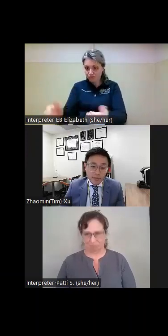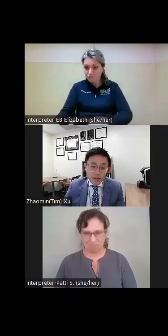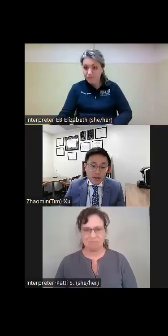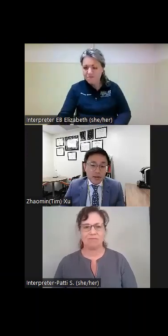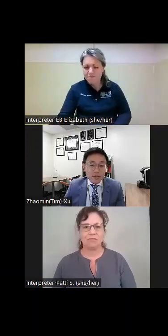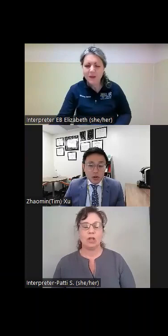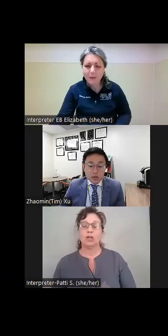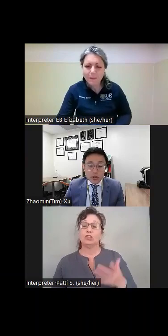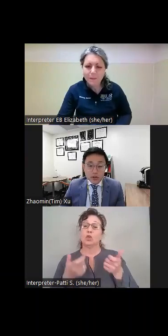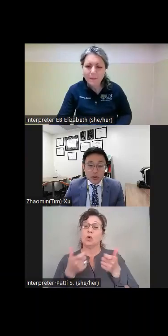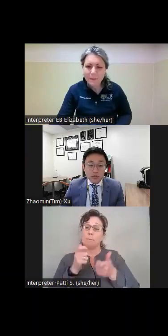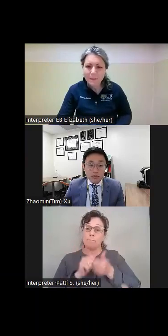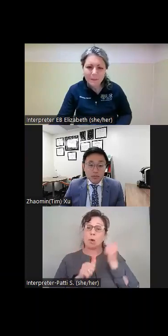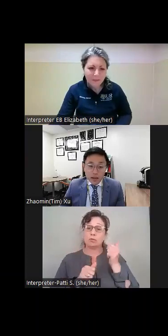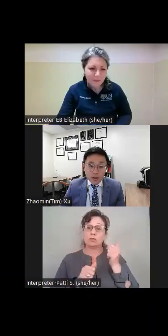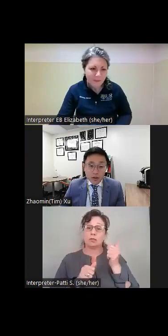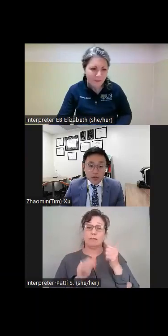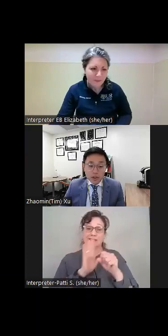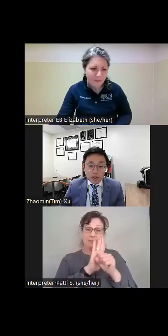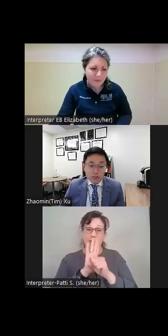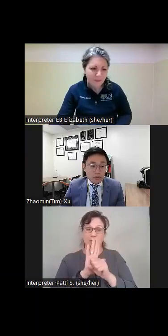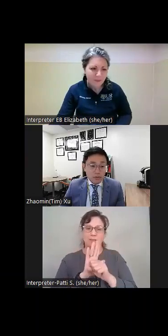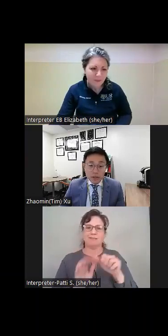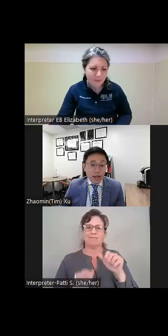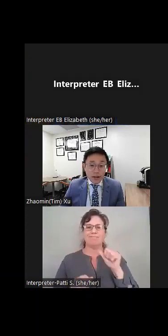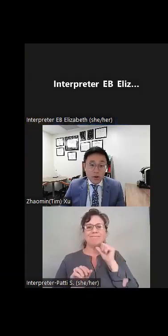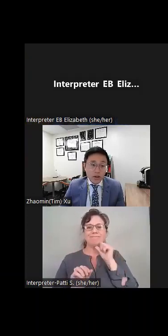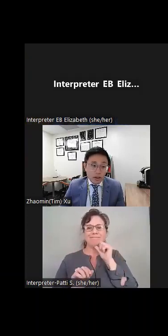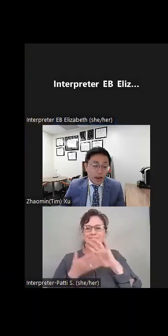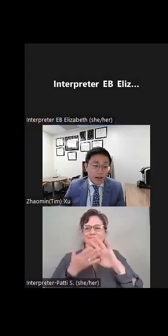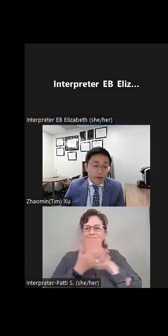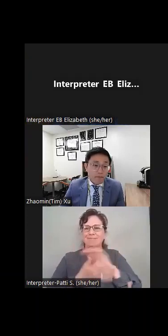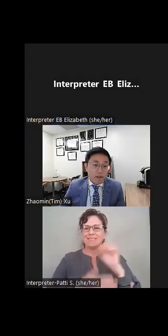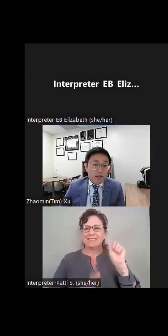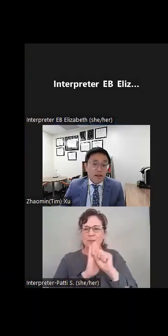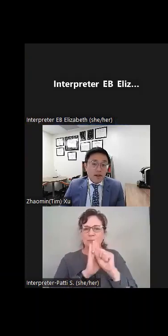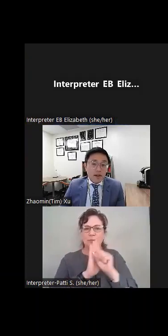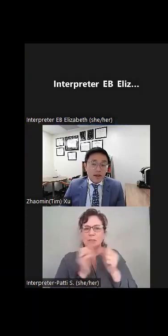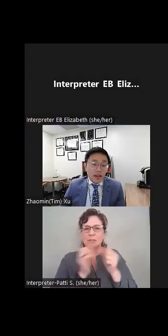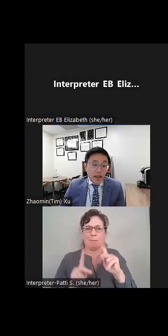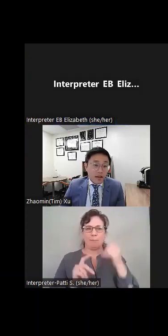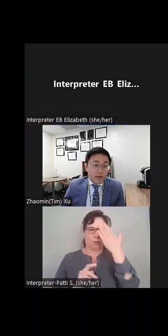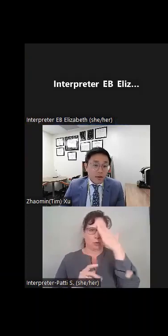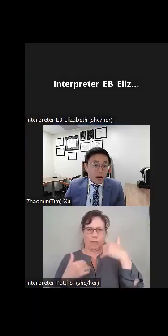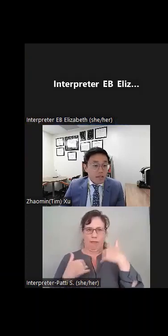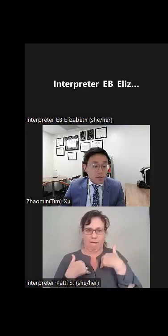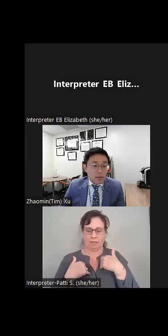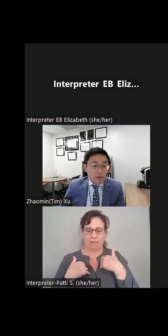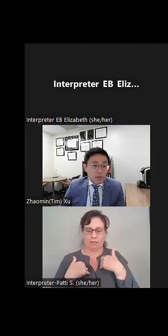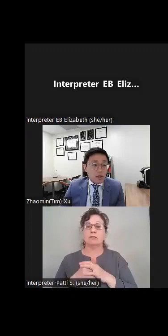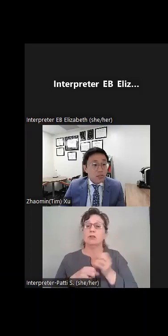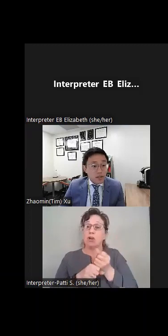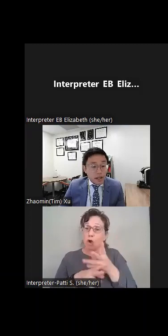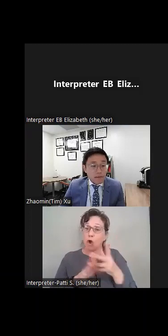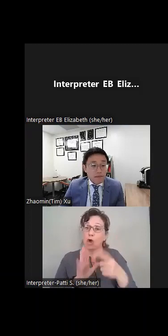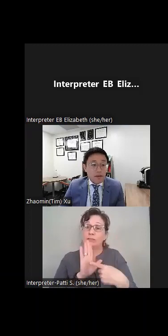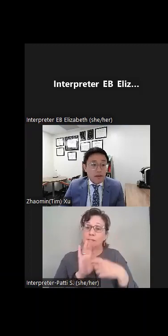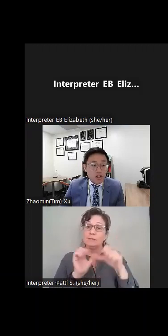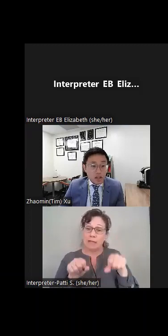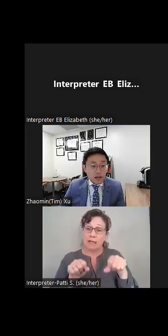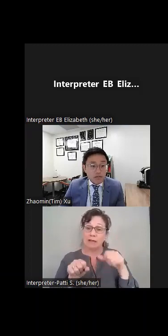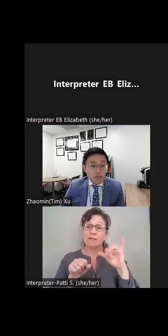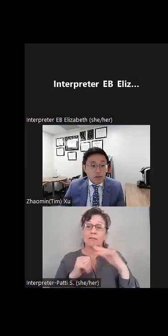asymptomatic. Most patients who have anal dysplasia did not know that they had it. It can cause some symptoms like